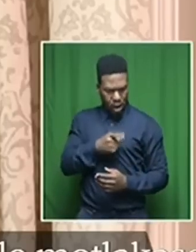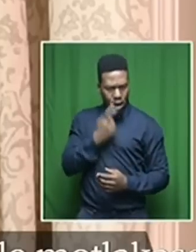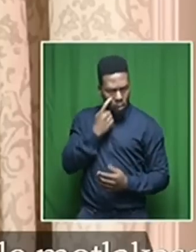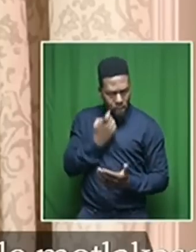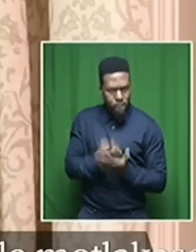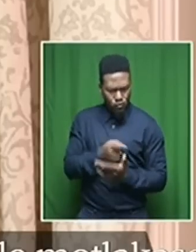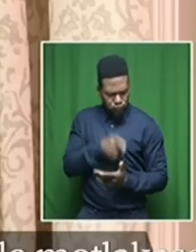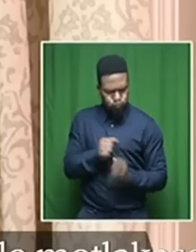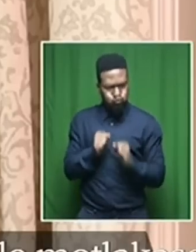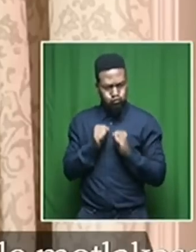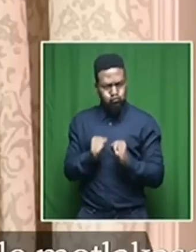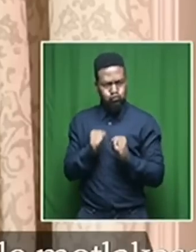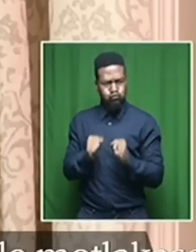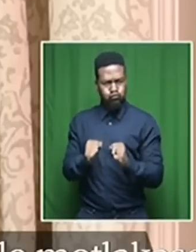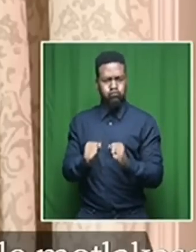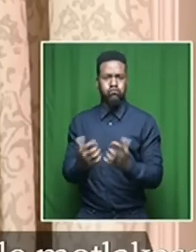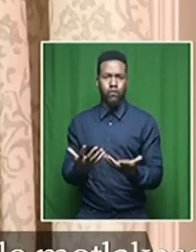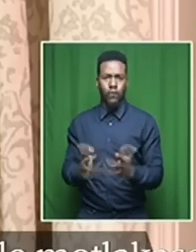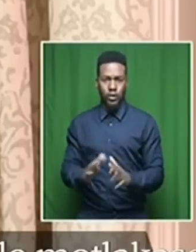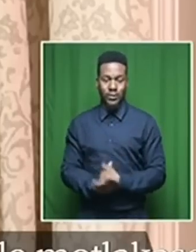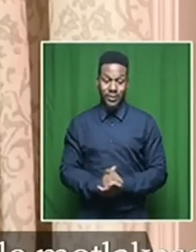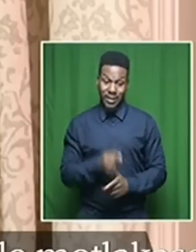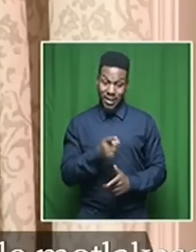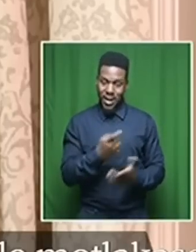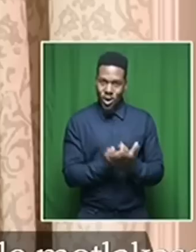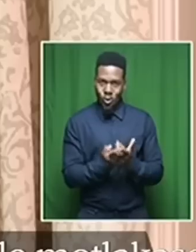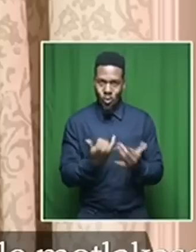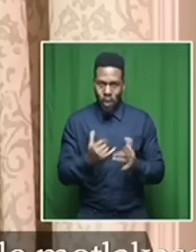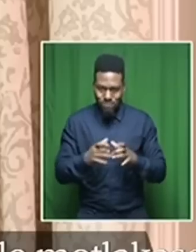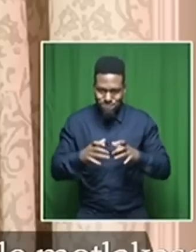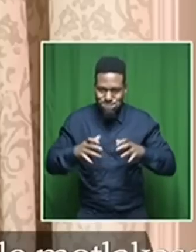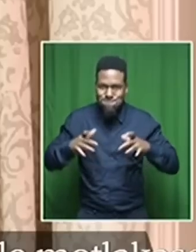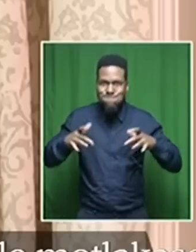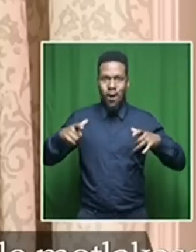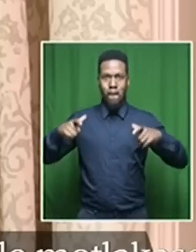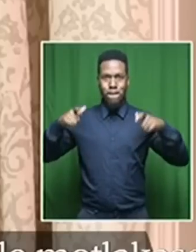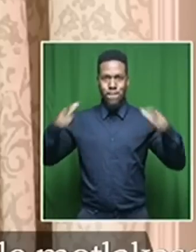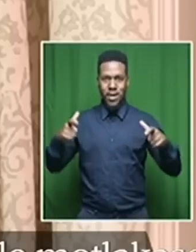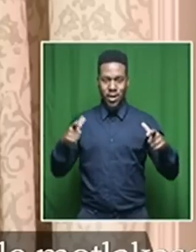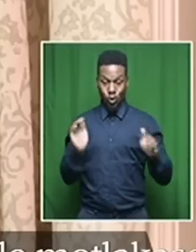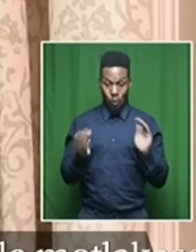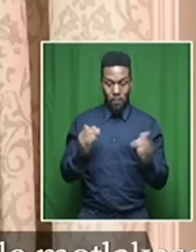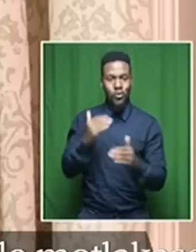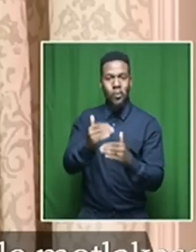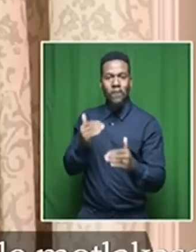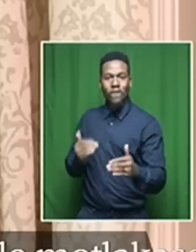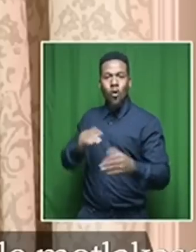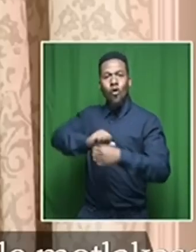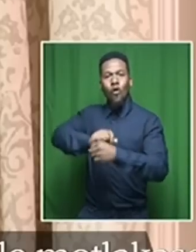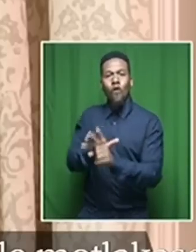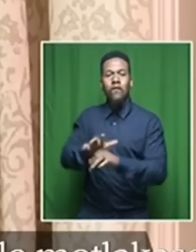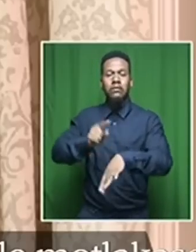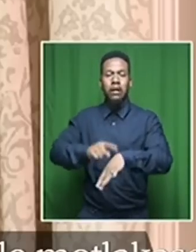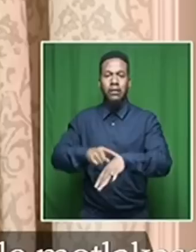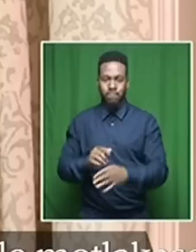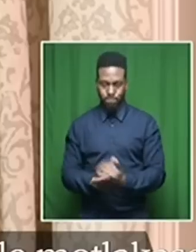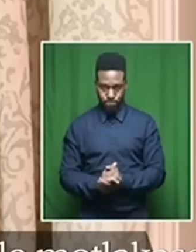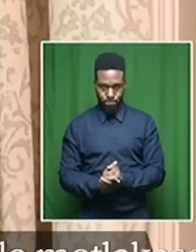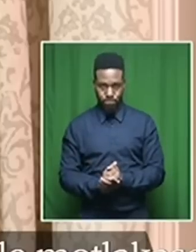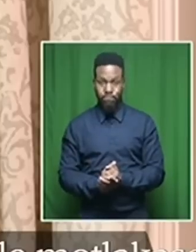resilient and is now larger than it was before the pandemic struck.